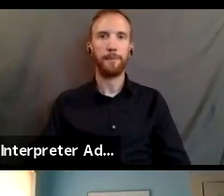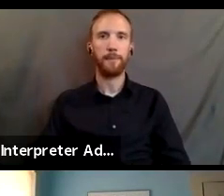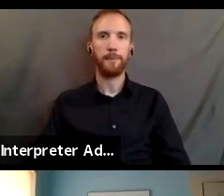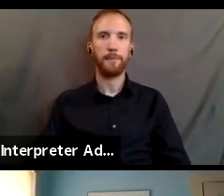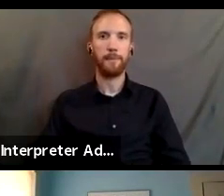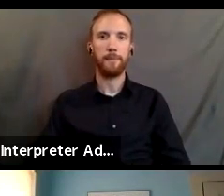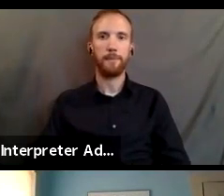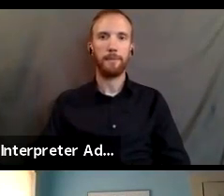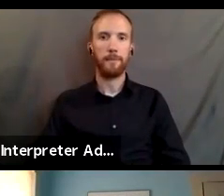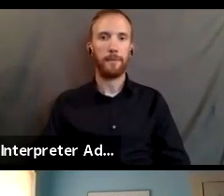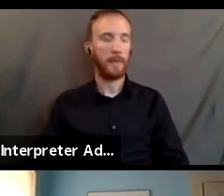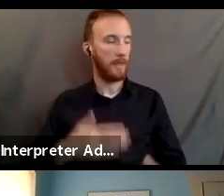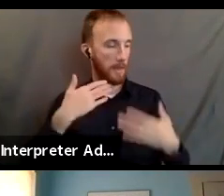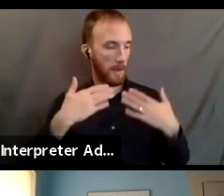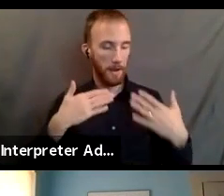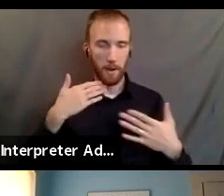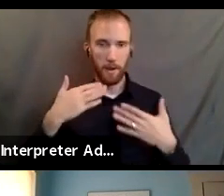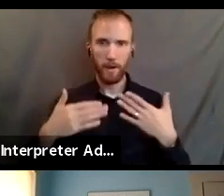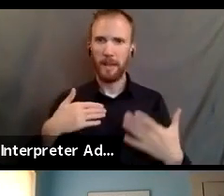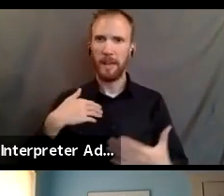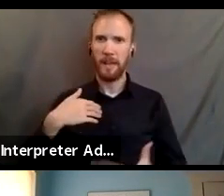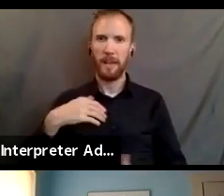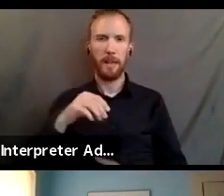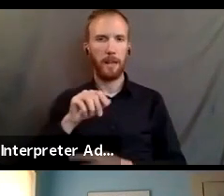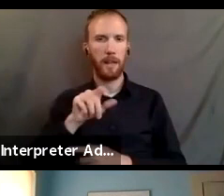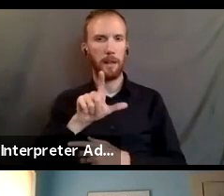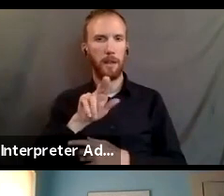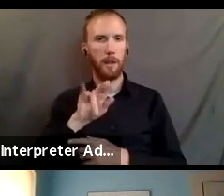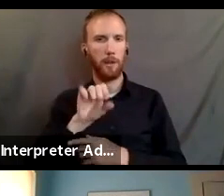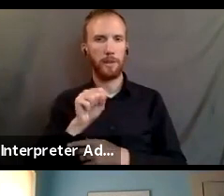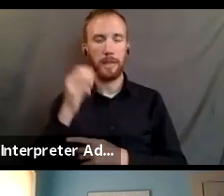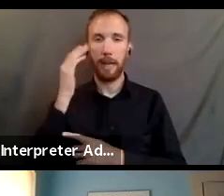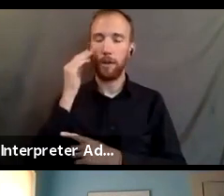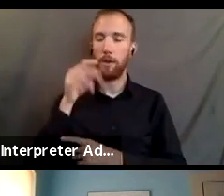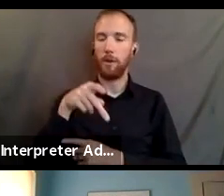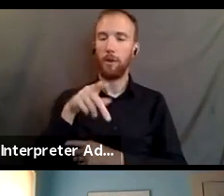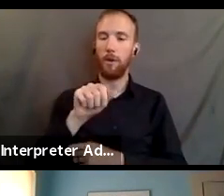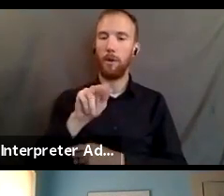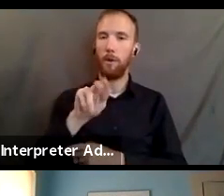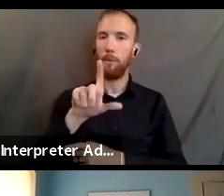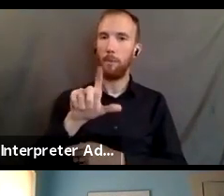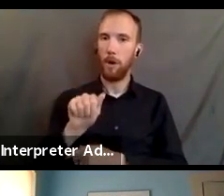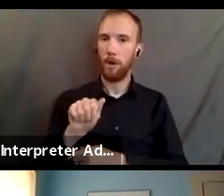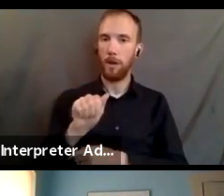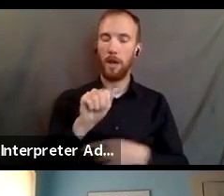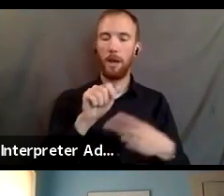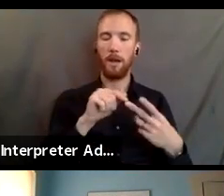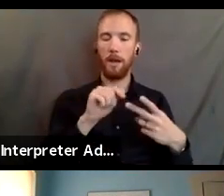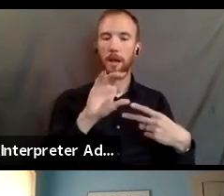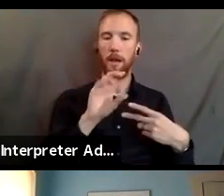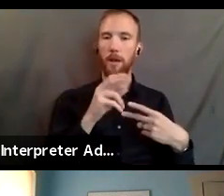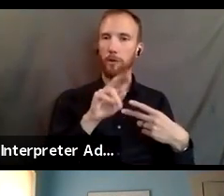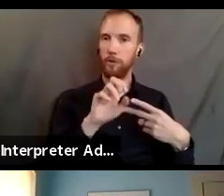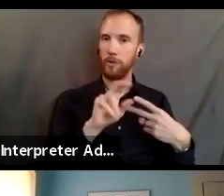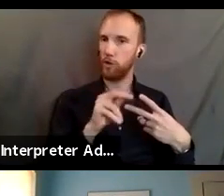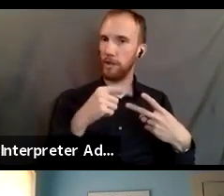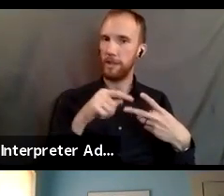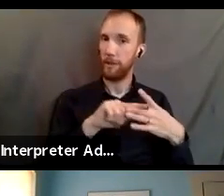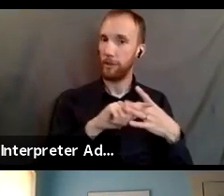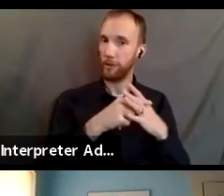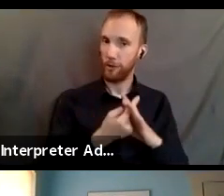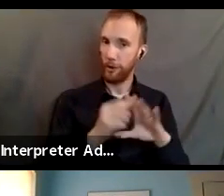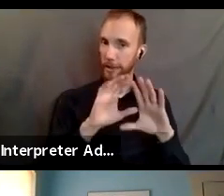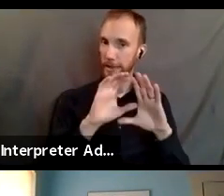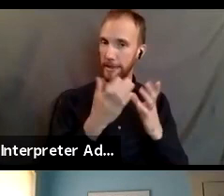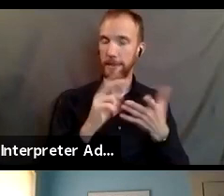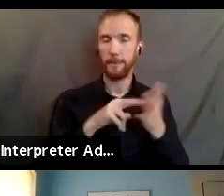thank you vicente and i know paula and christian were not able to join us as they have already started classes but i know they're